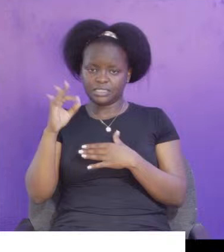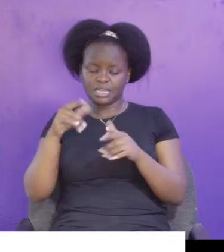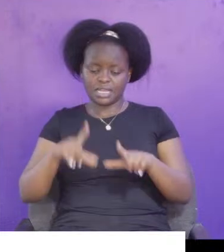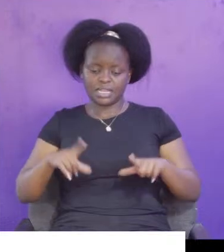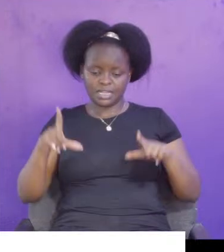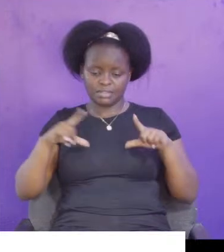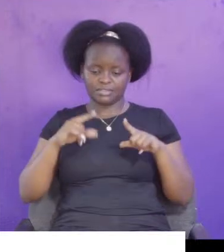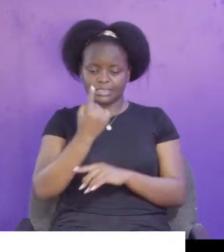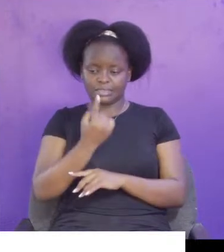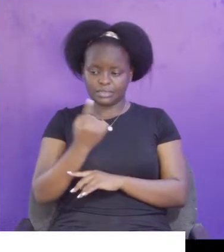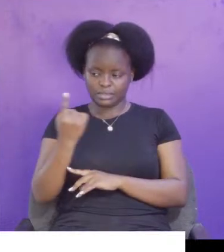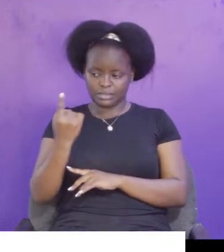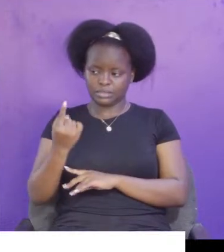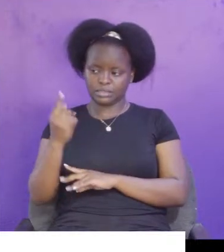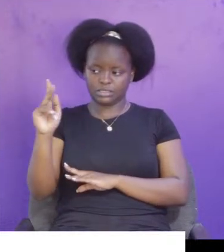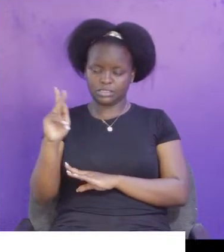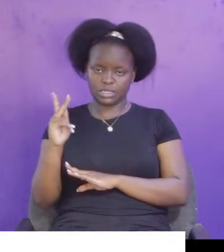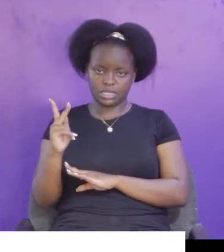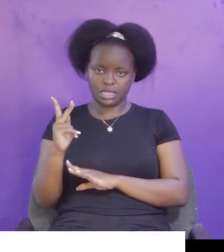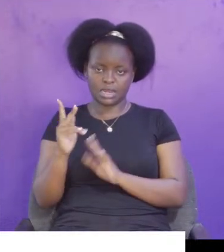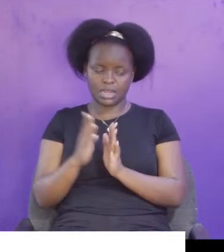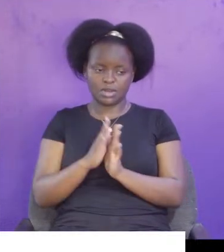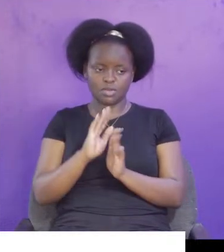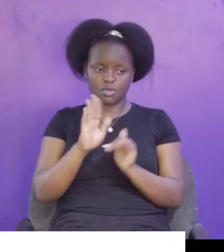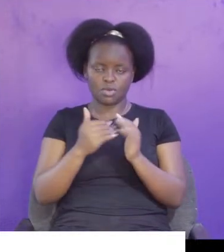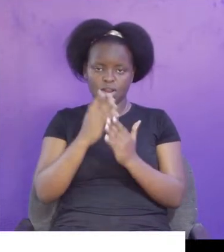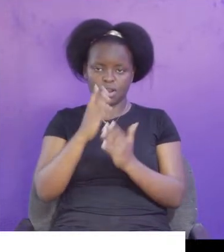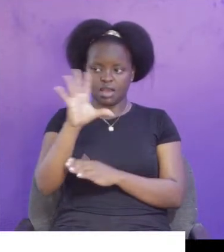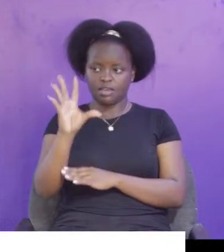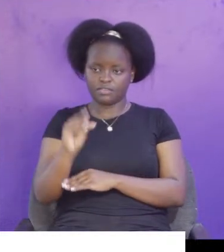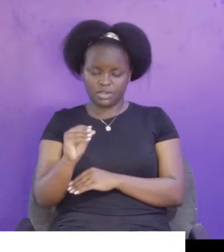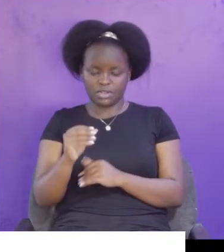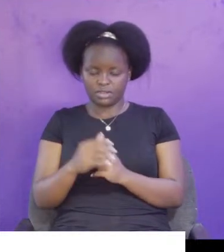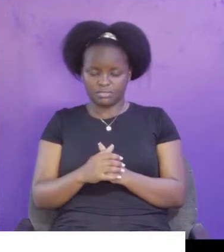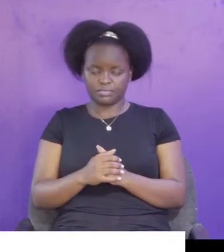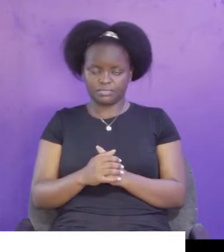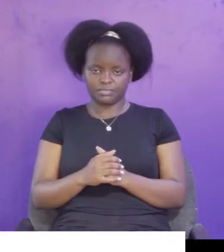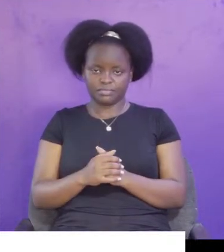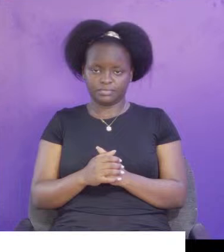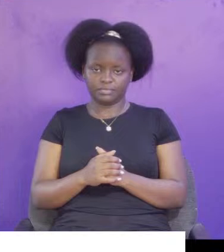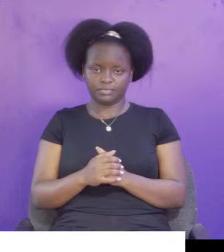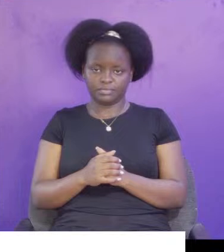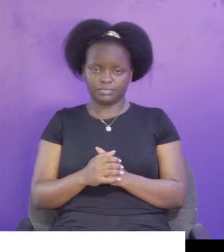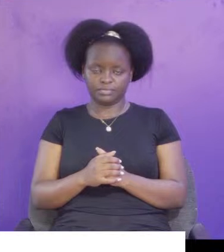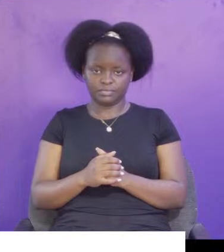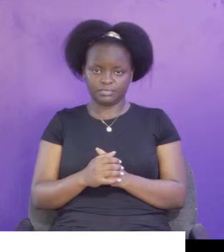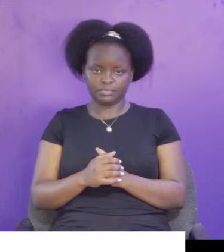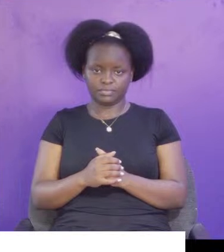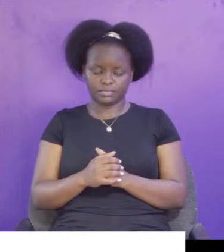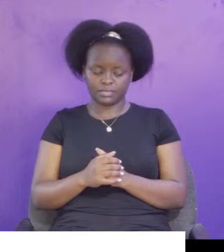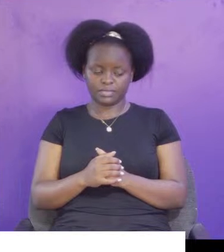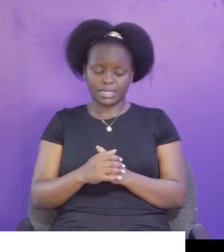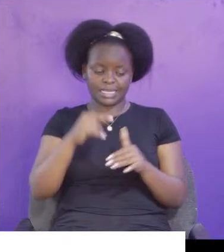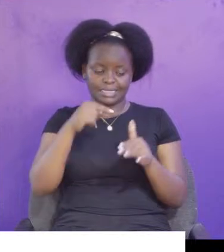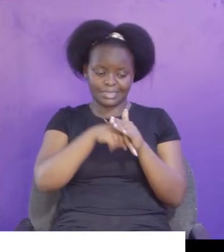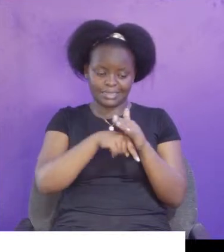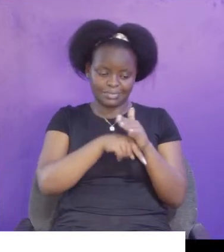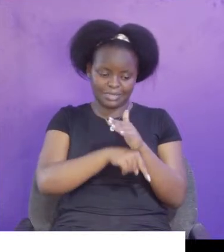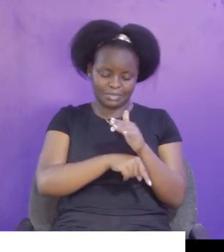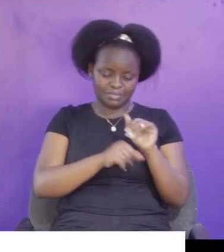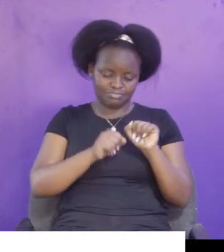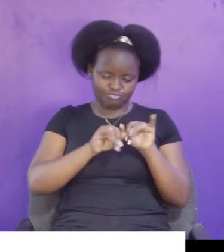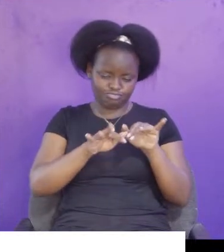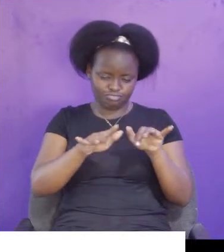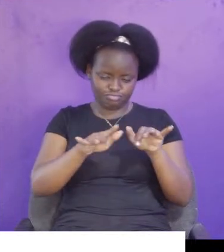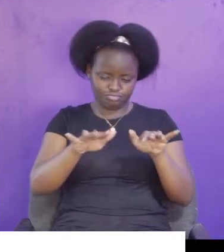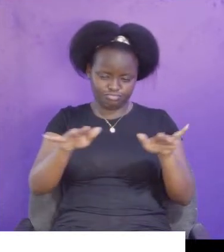Kenyan and every African. Such was the depth of his influence and